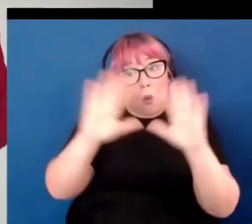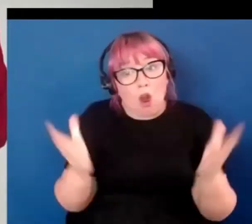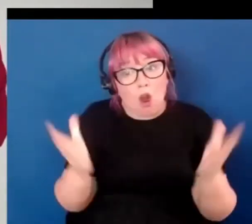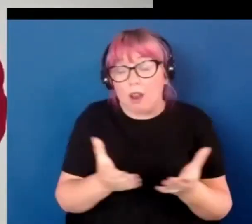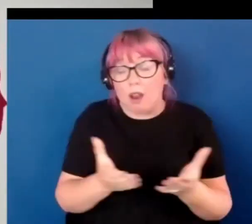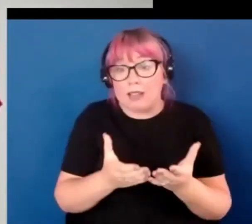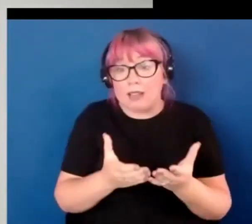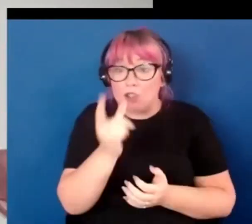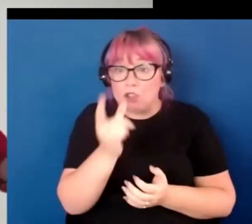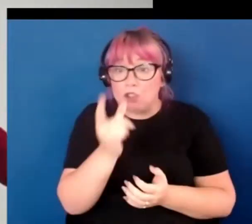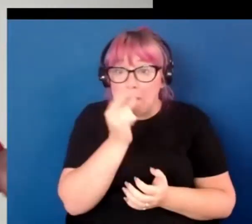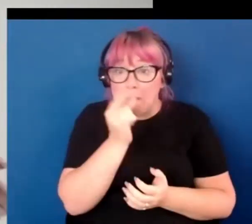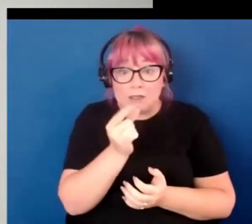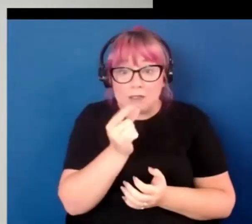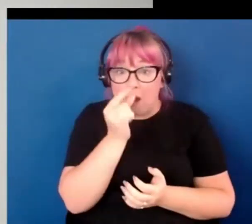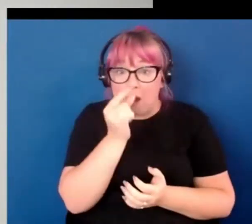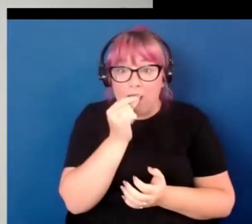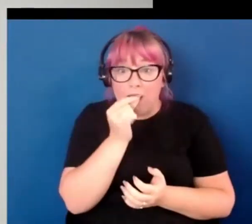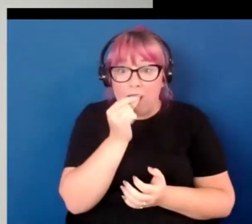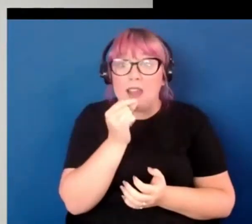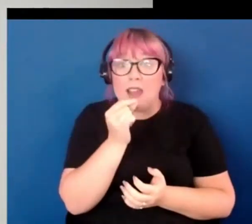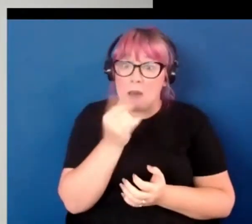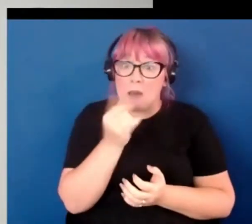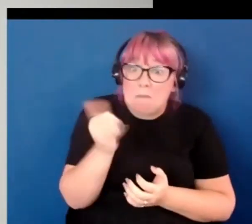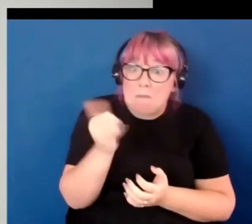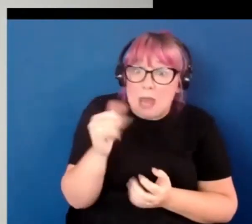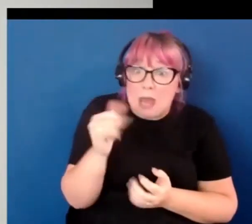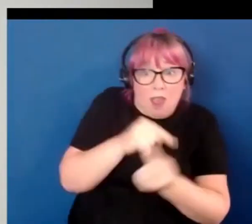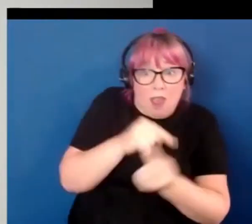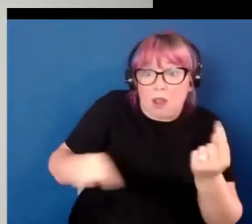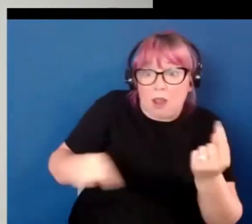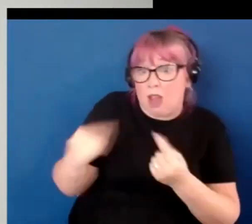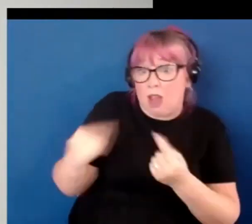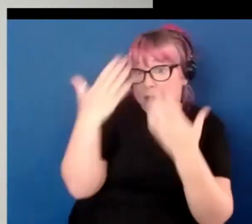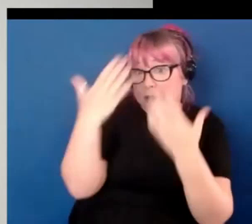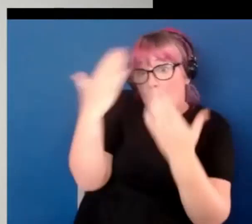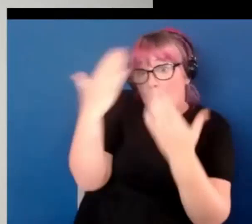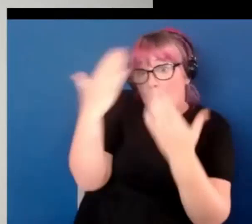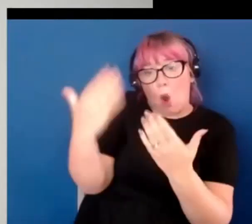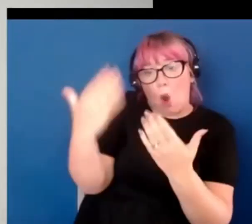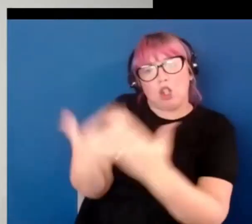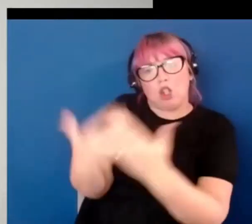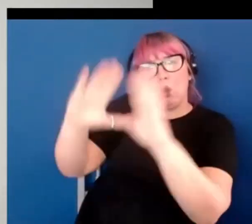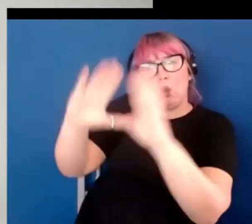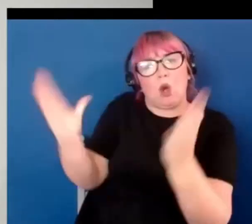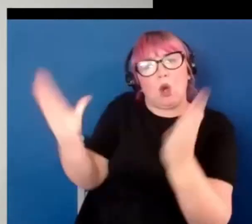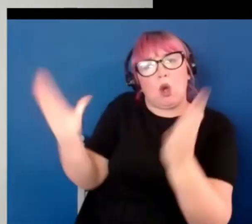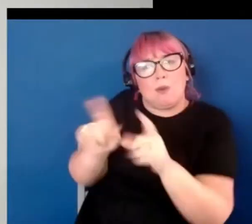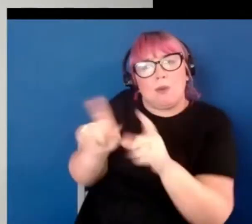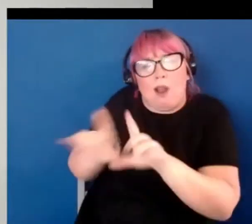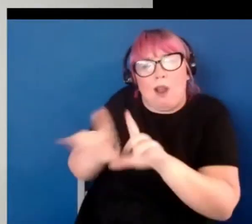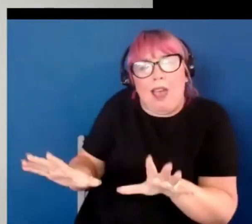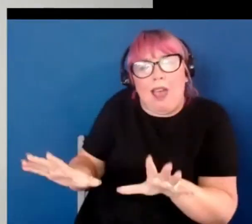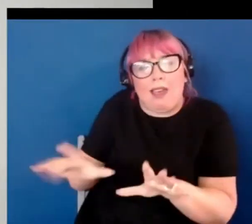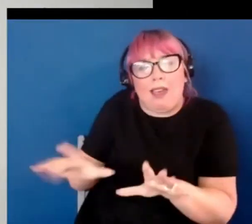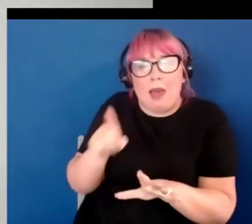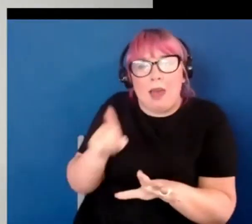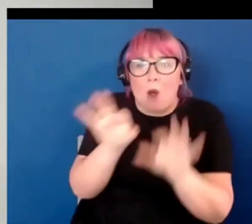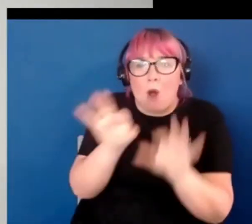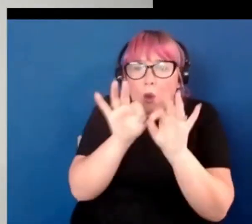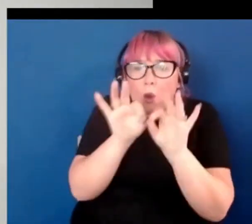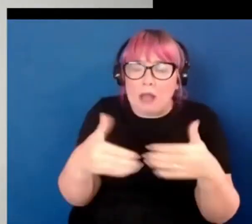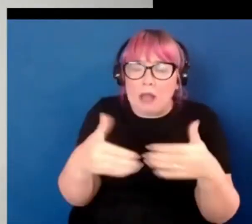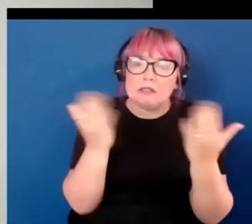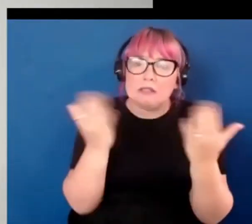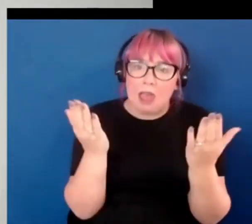way. Maybe many of us won't be here to greet her, but on a quiet day, if I listen very carefully, I can hear her